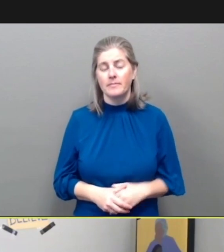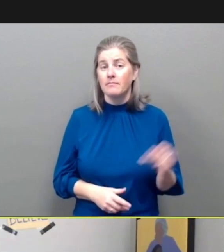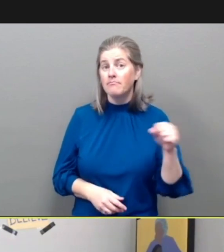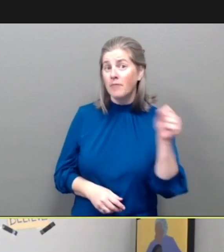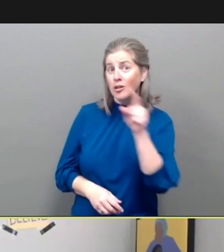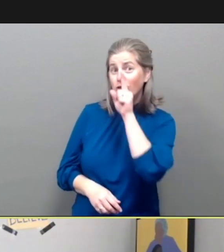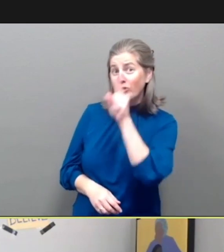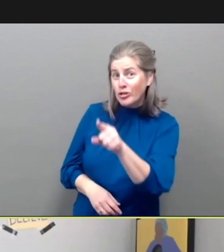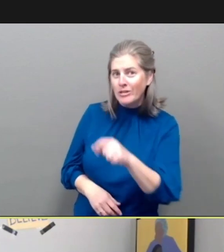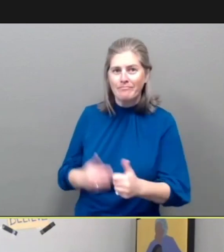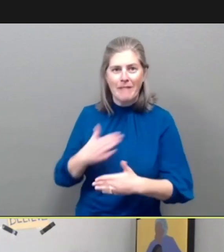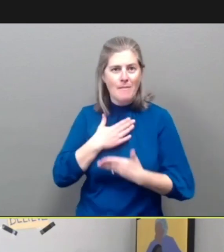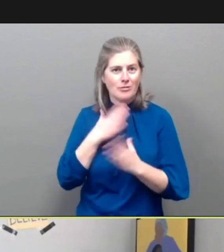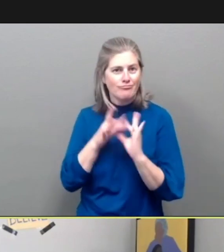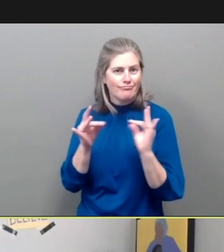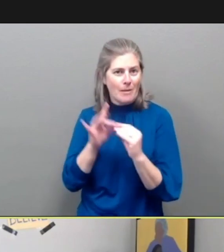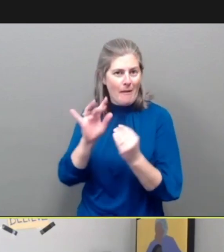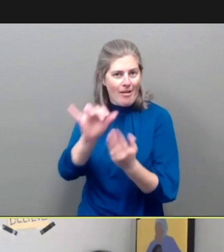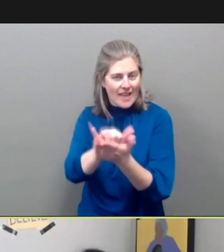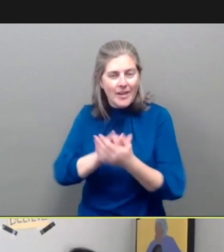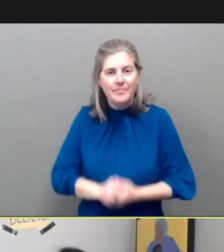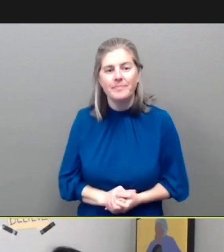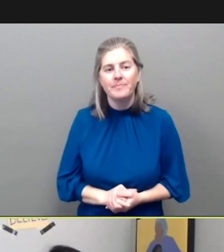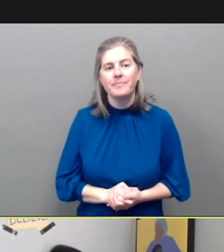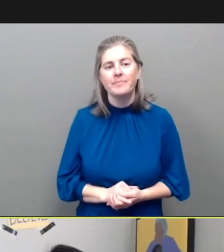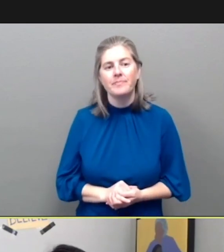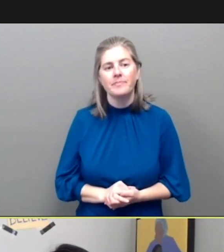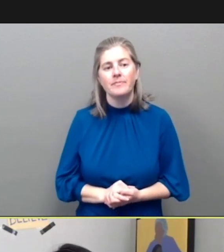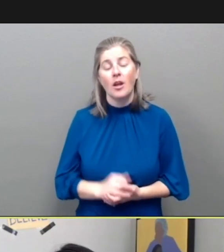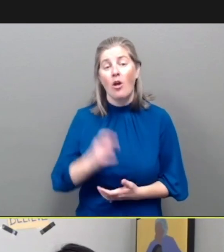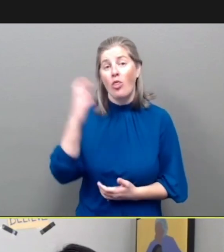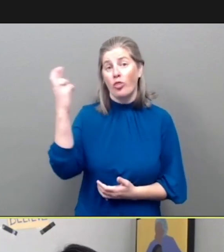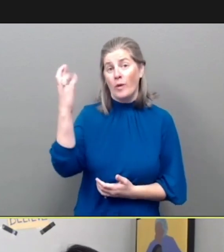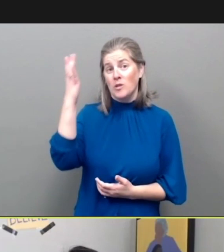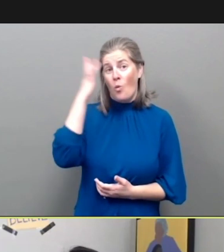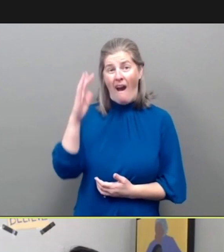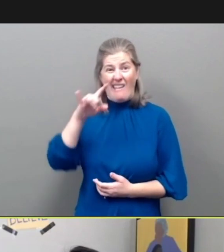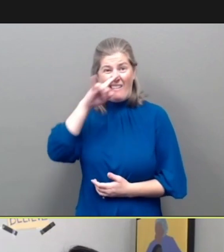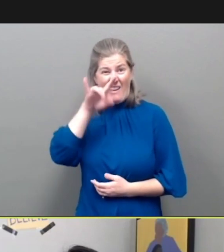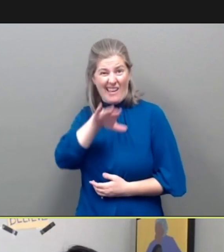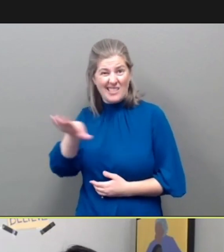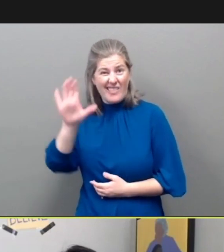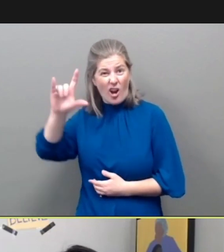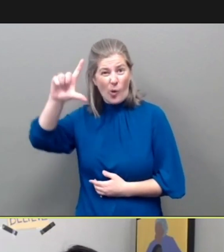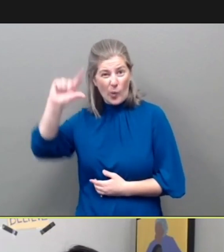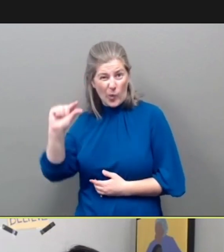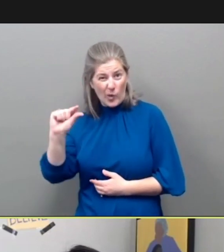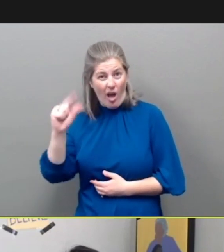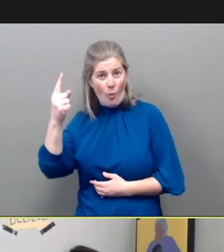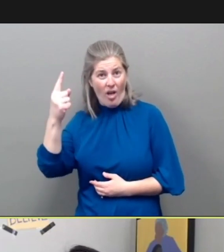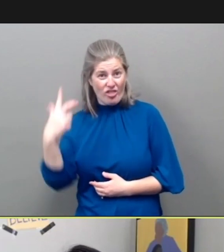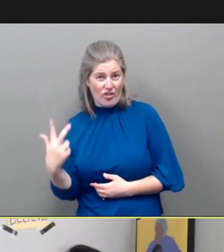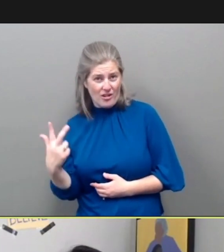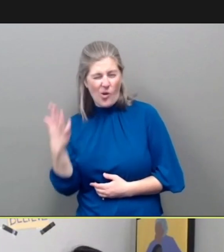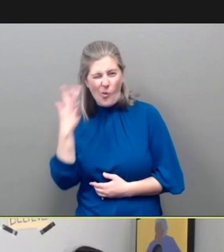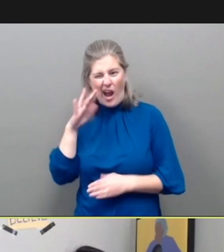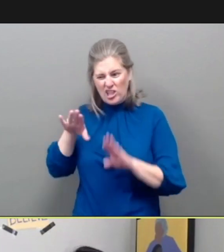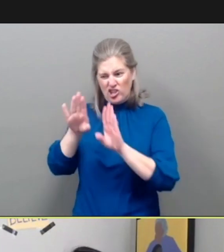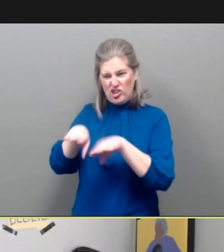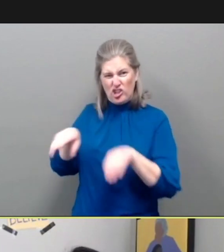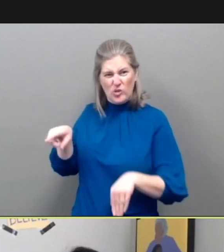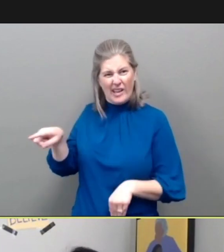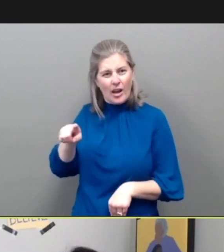sure. I'm happy to comment. So the reason why the dose is smaller is because the children